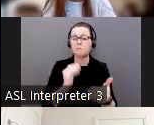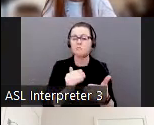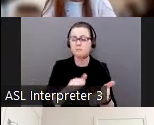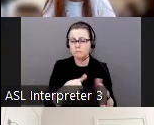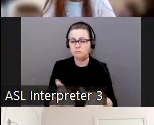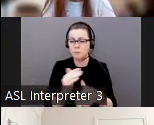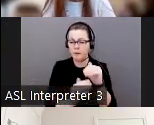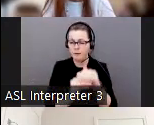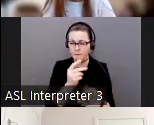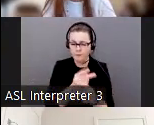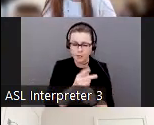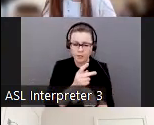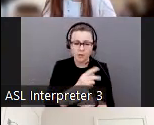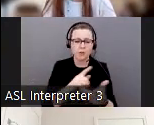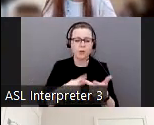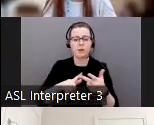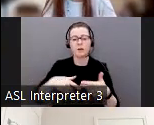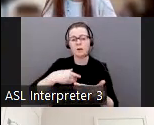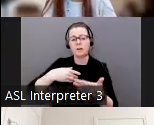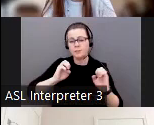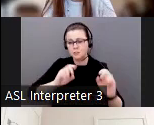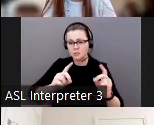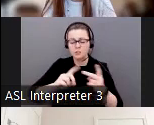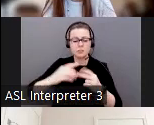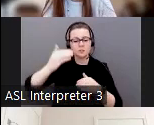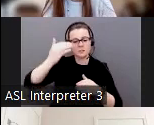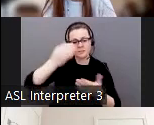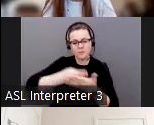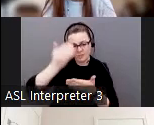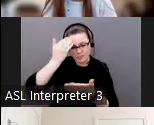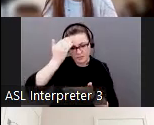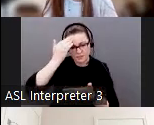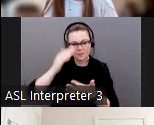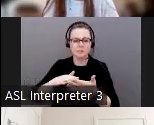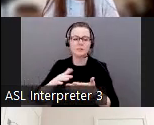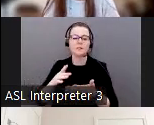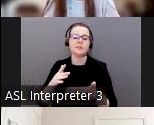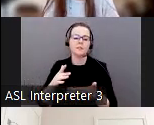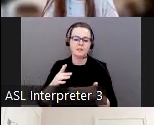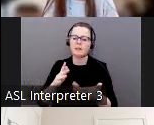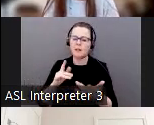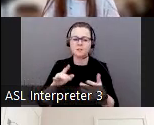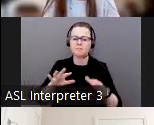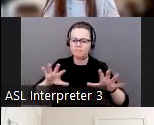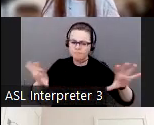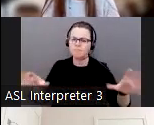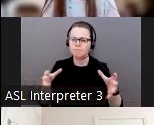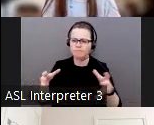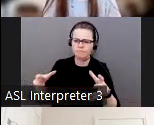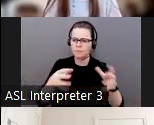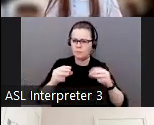mobilization among older adults, and lastly, human trafficking of elderly. So we have great expertise here